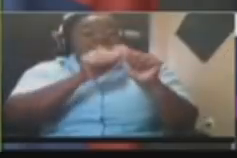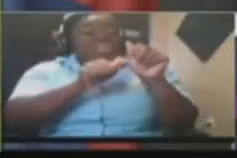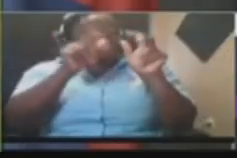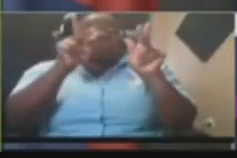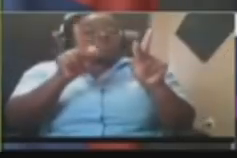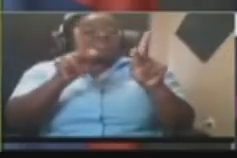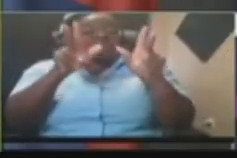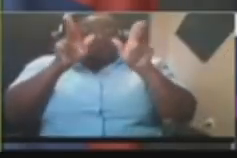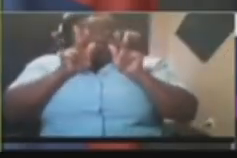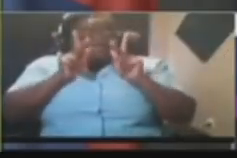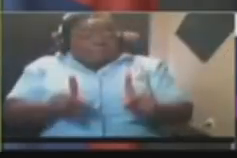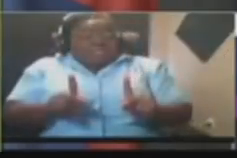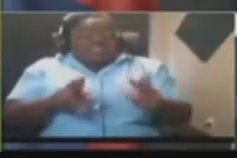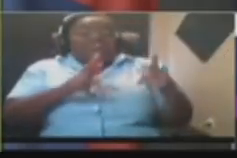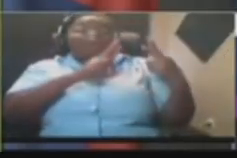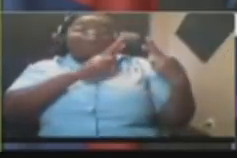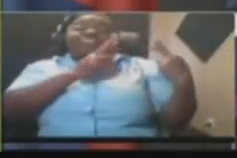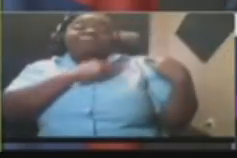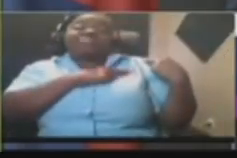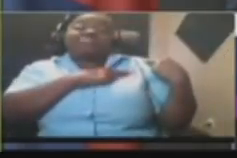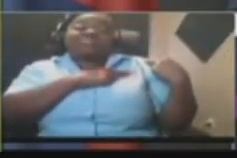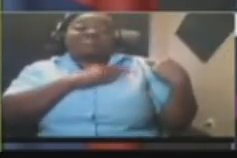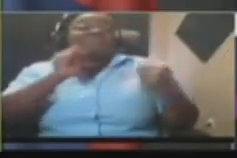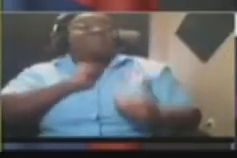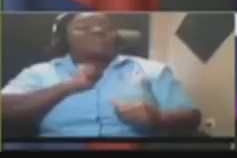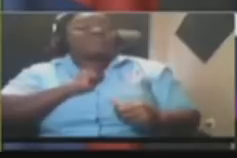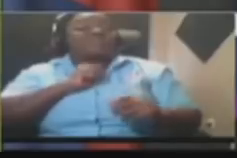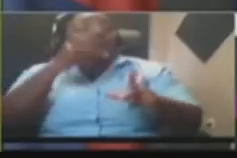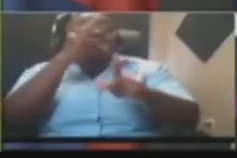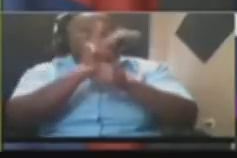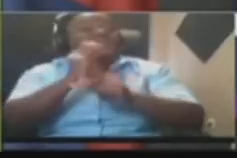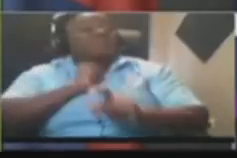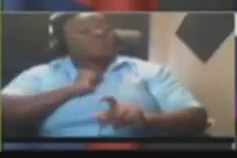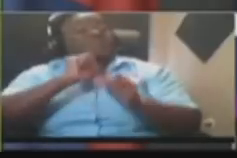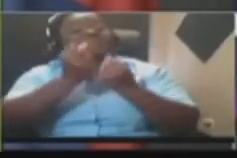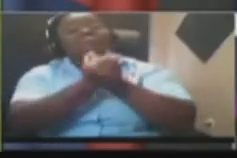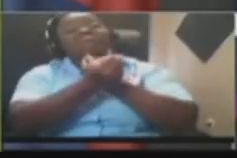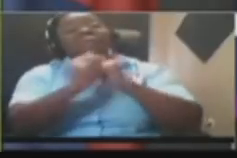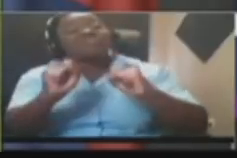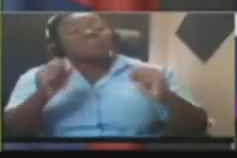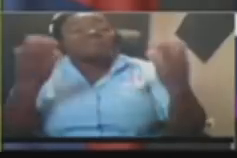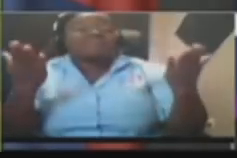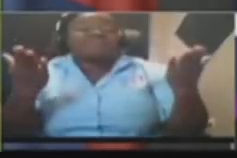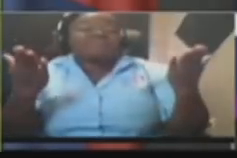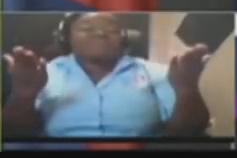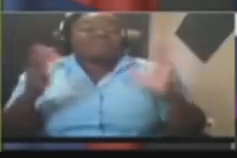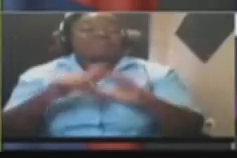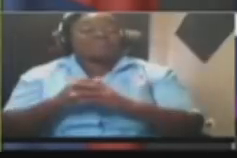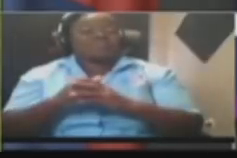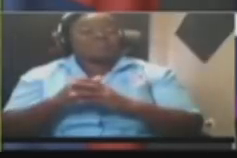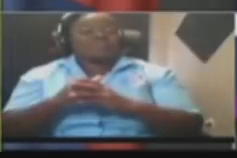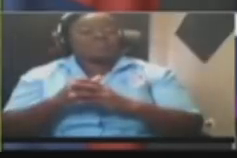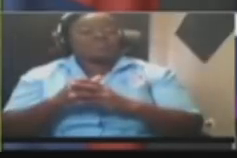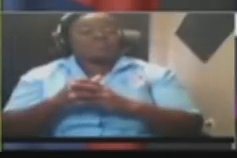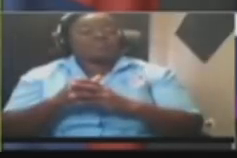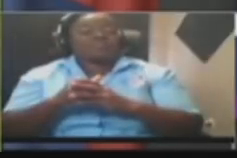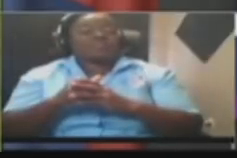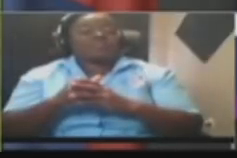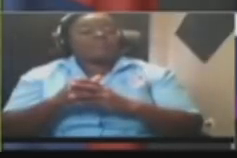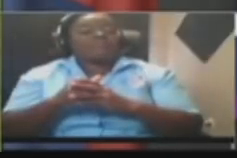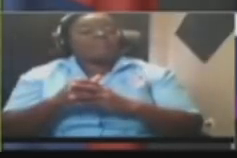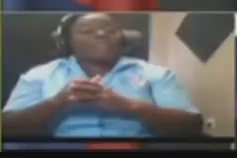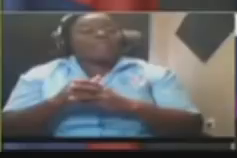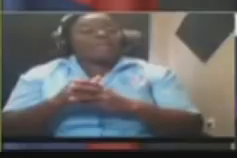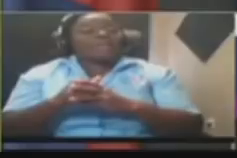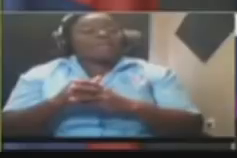responding. I was in a program with Dr. Tiwari recently, a couple of days ago I think it was,